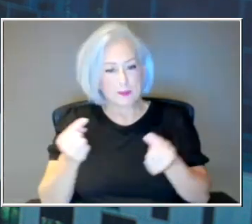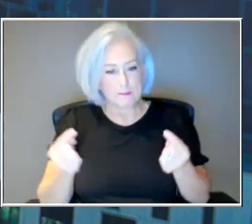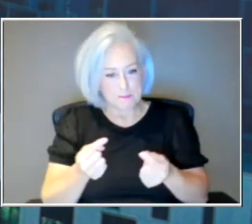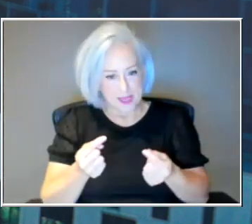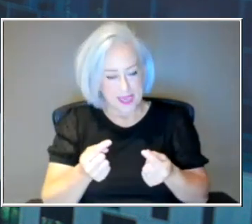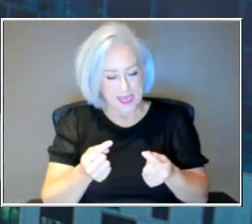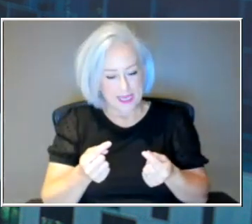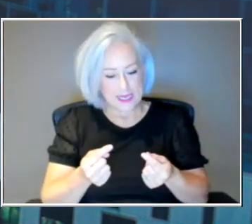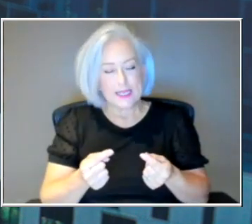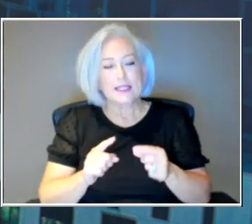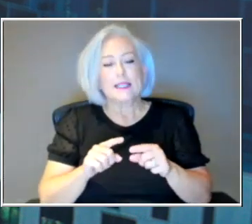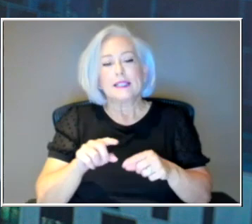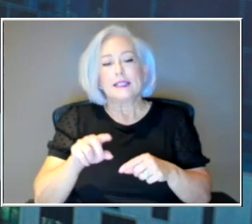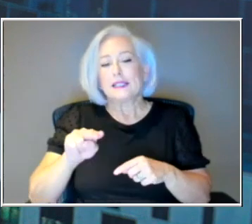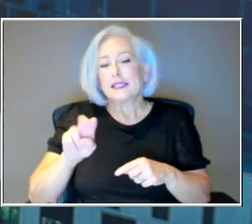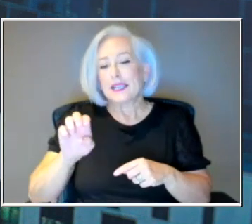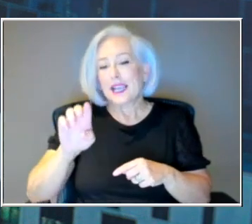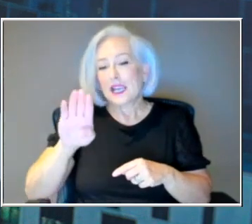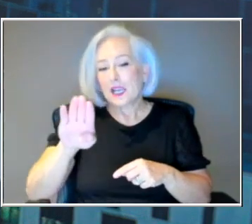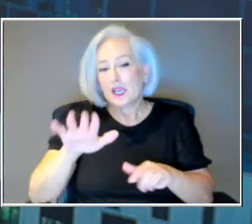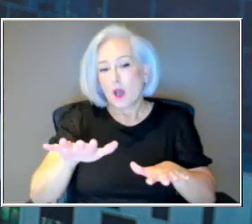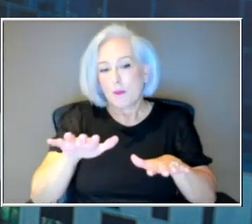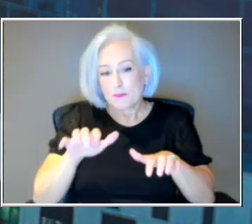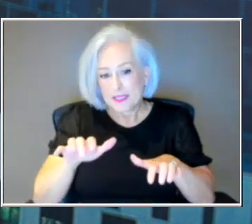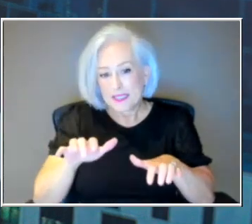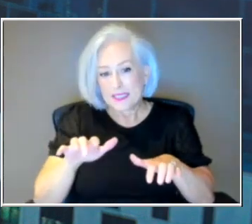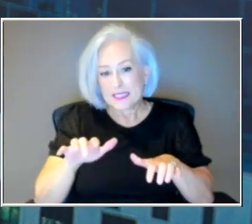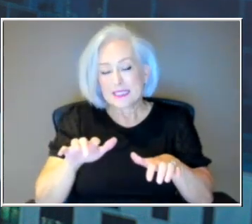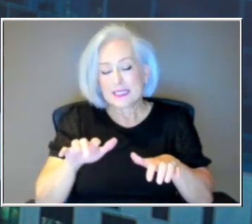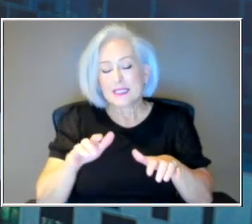Numbness, what we really try to focus on is